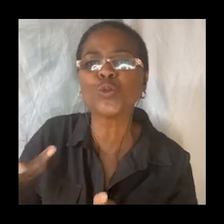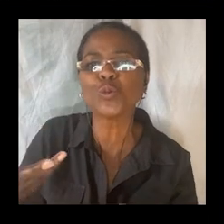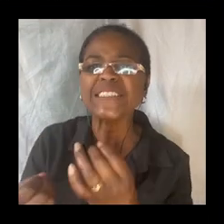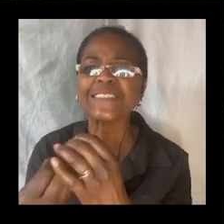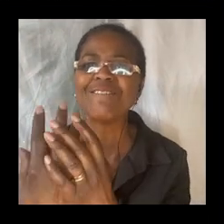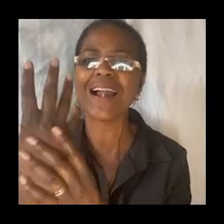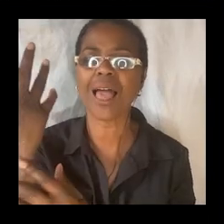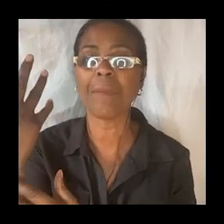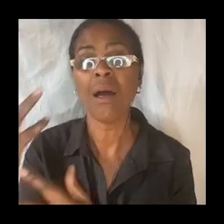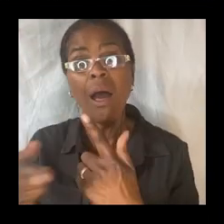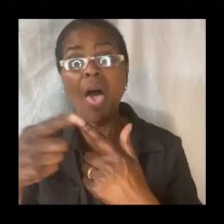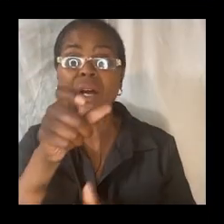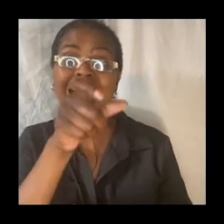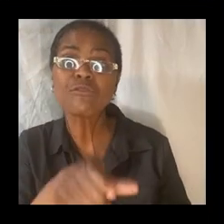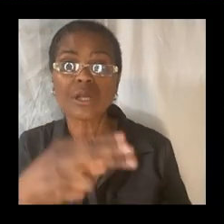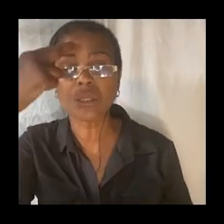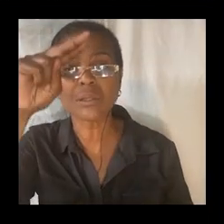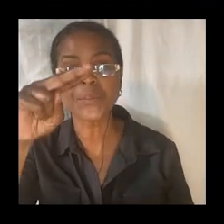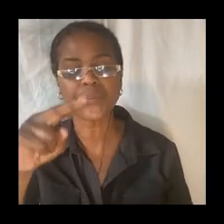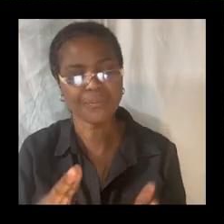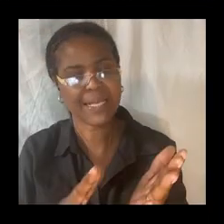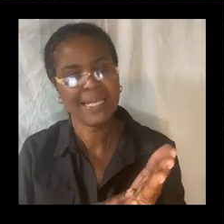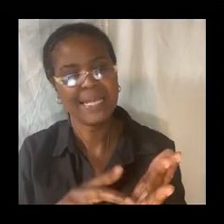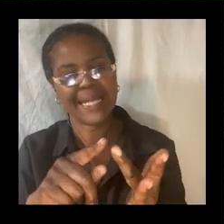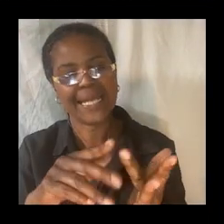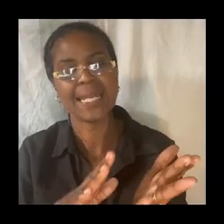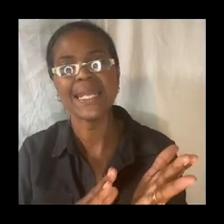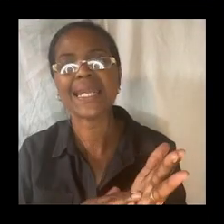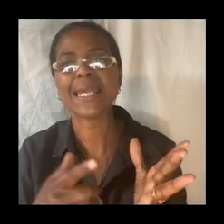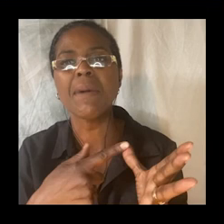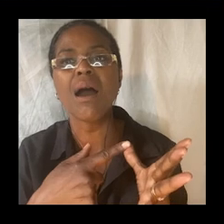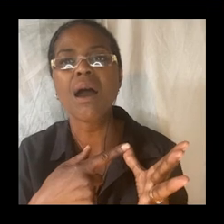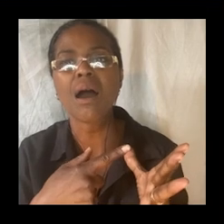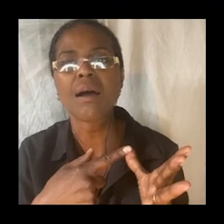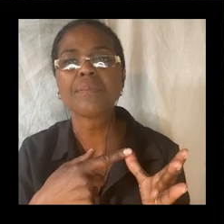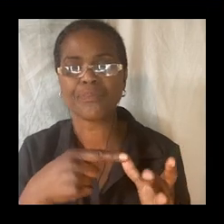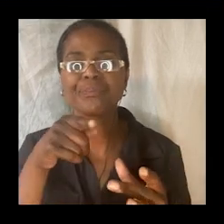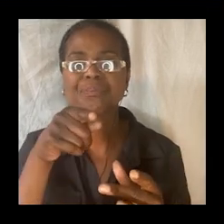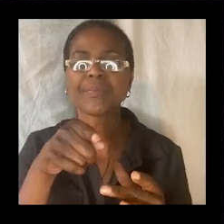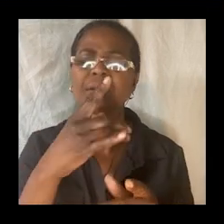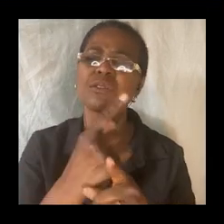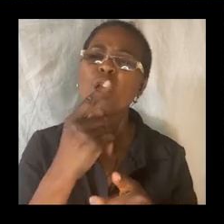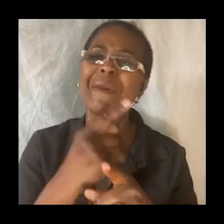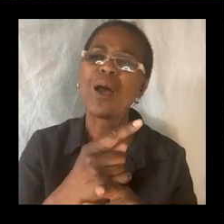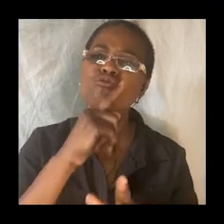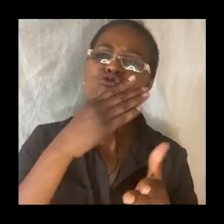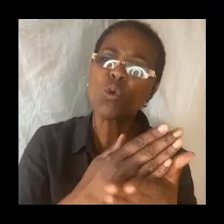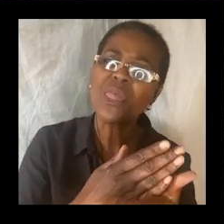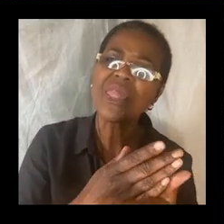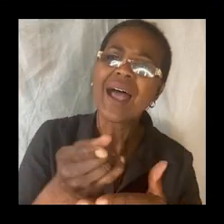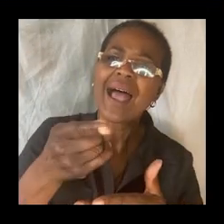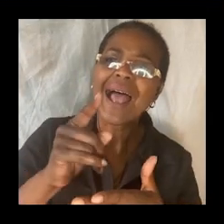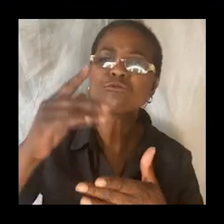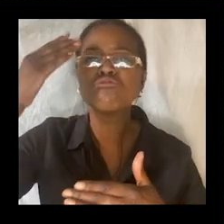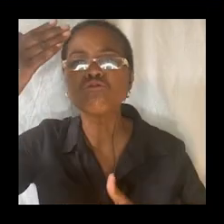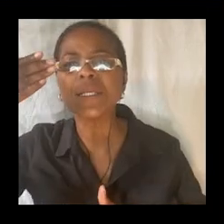because there is, as the other character in the story, Mina, says, that this idea of truth and dreams are constantly